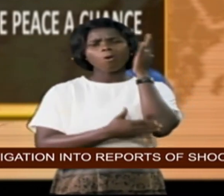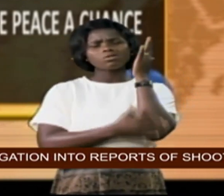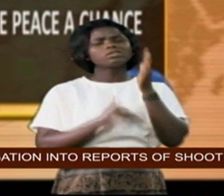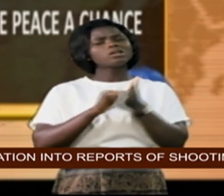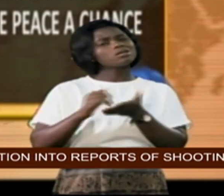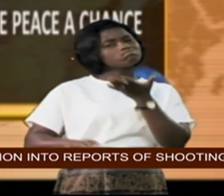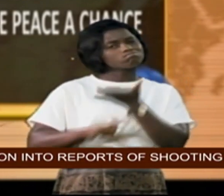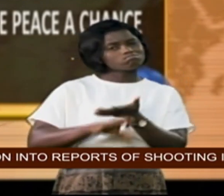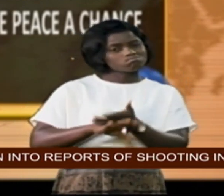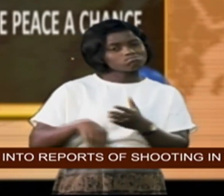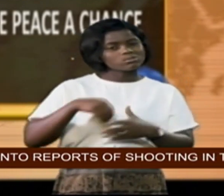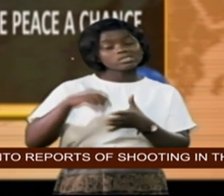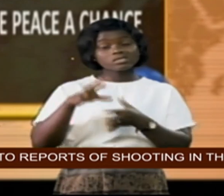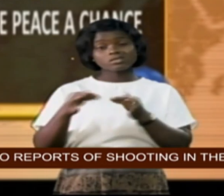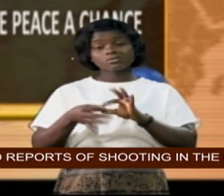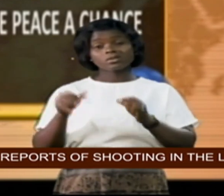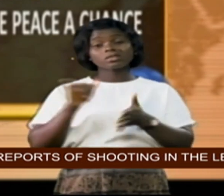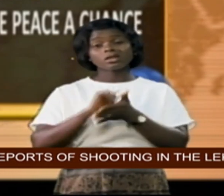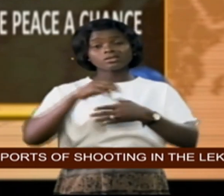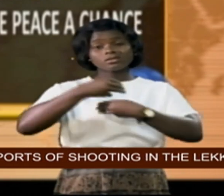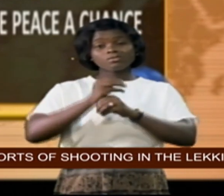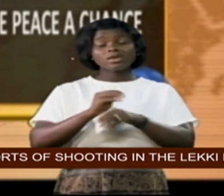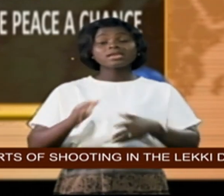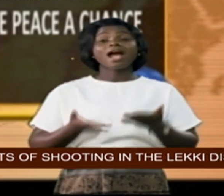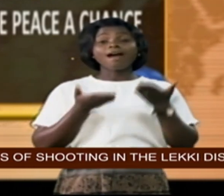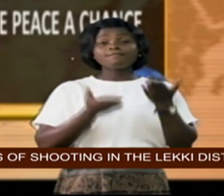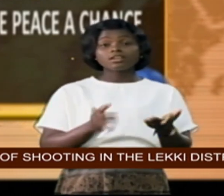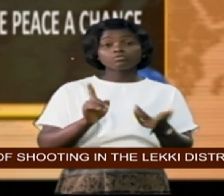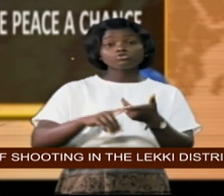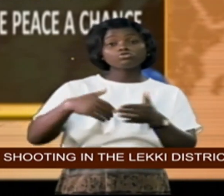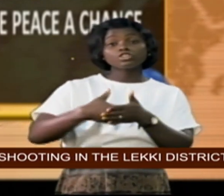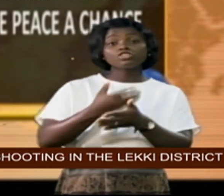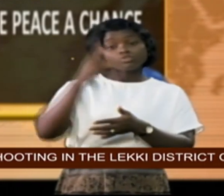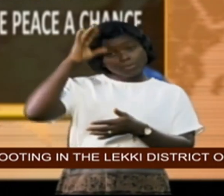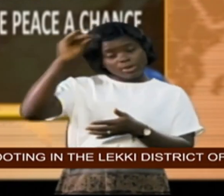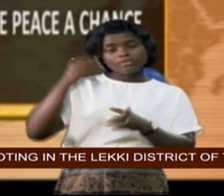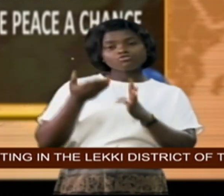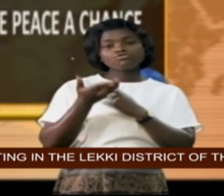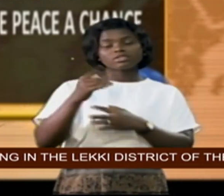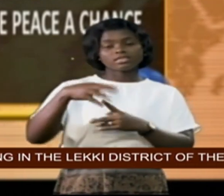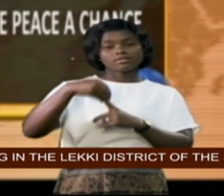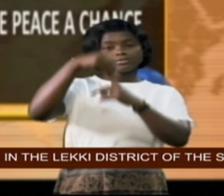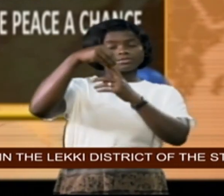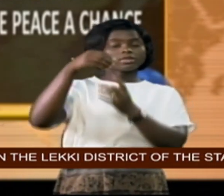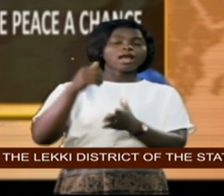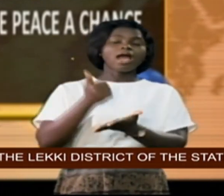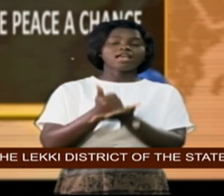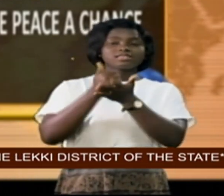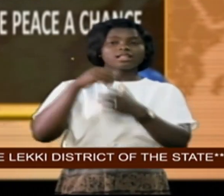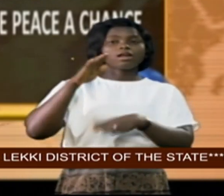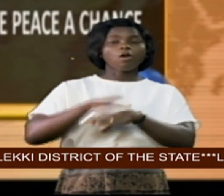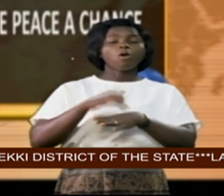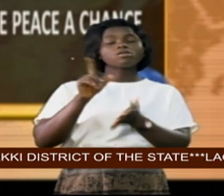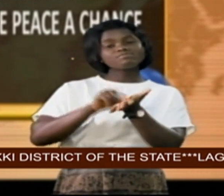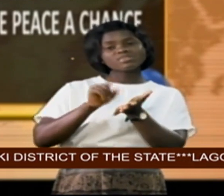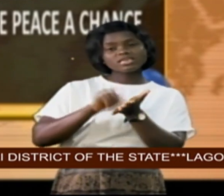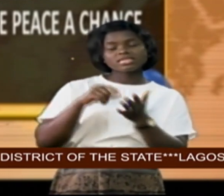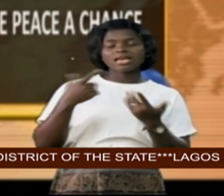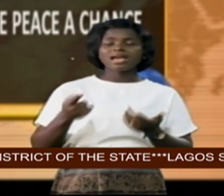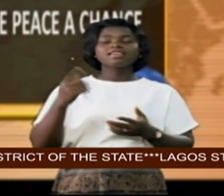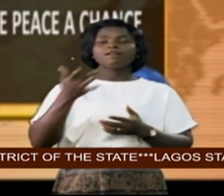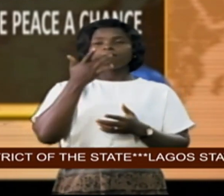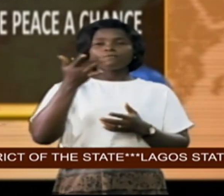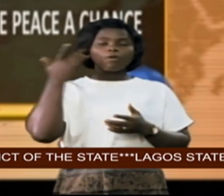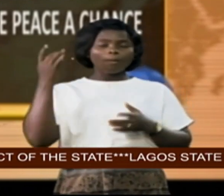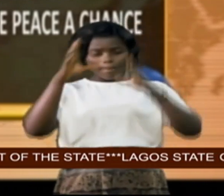In a statement which was made available to newsmen through his special assistant on media, Kende Akinyemi, the former